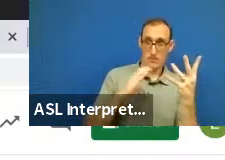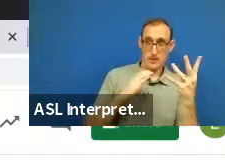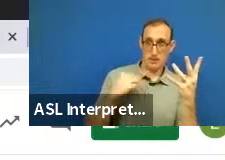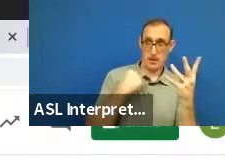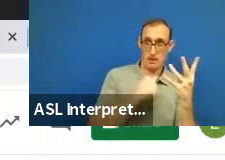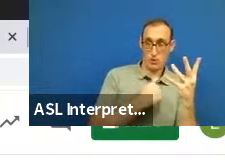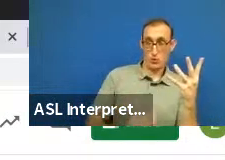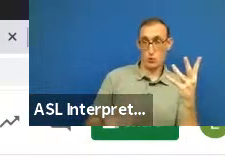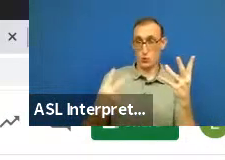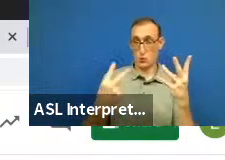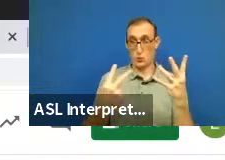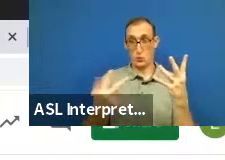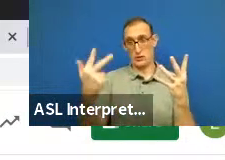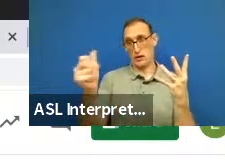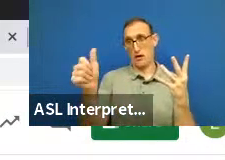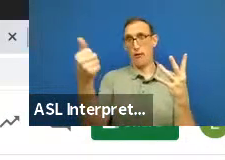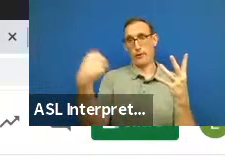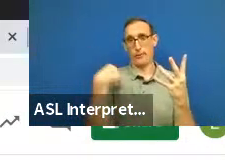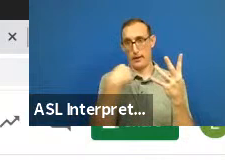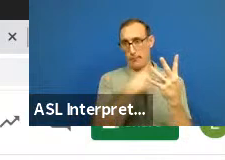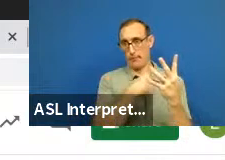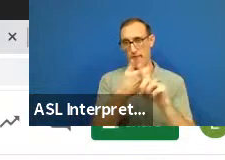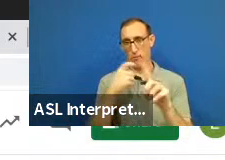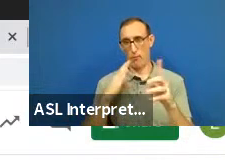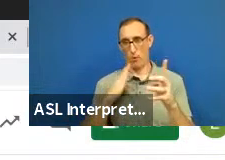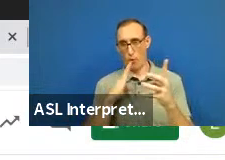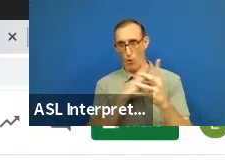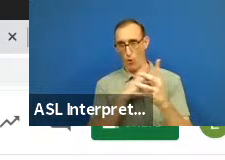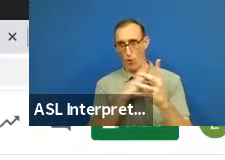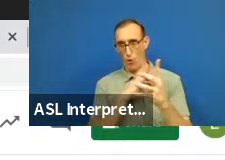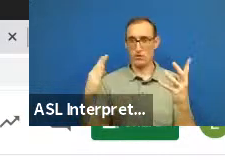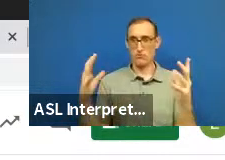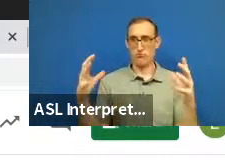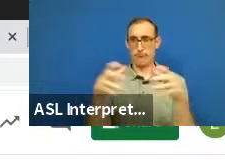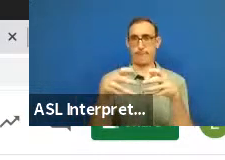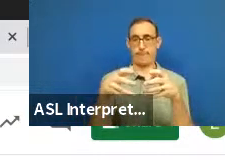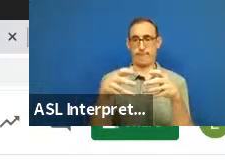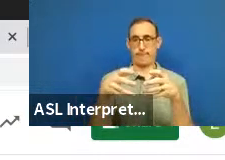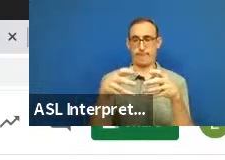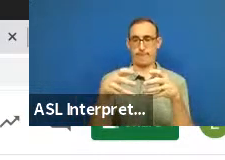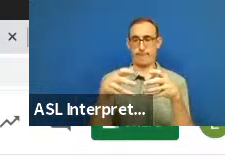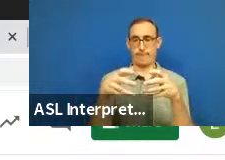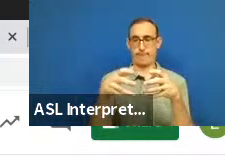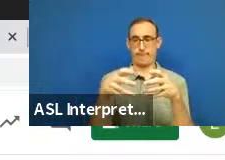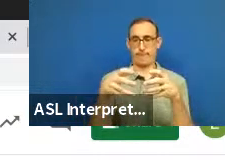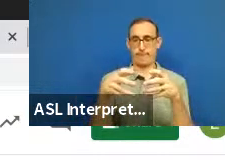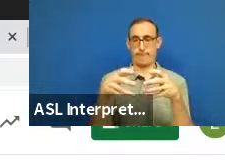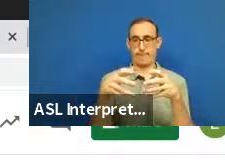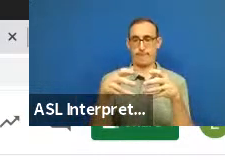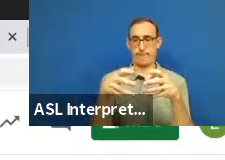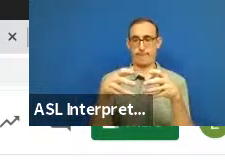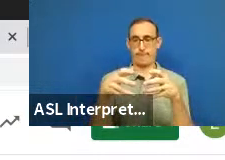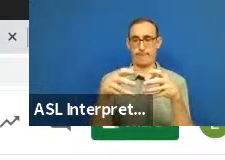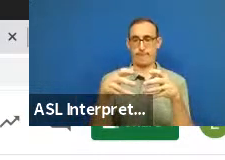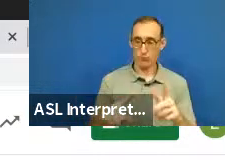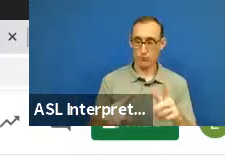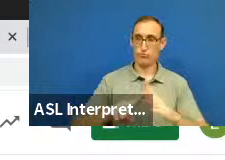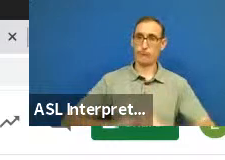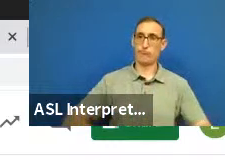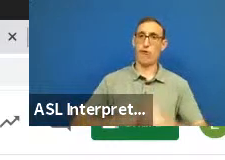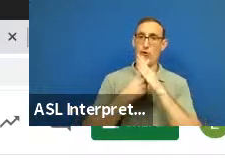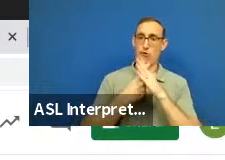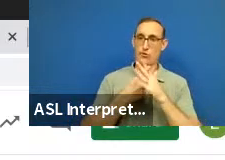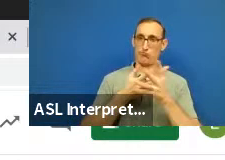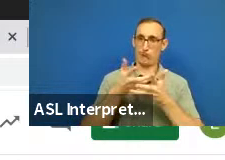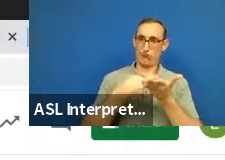or 3 other members of the board there, and you get into discussion, frequently you essentially get